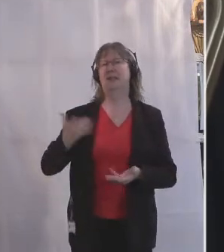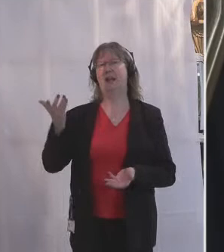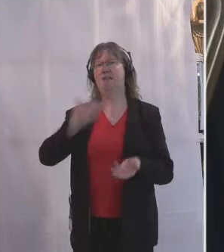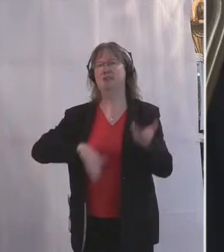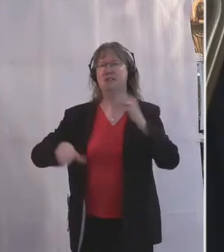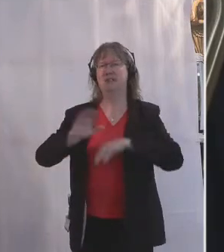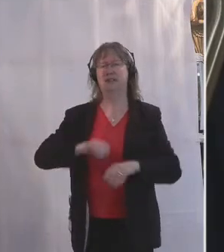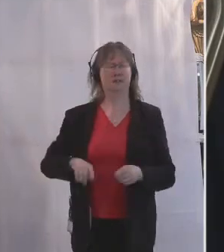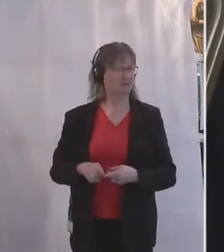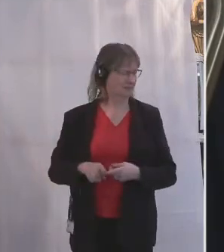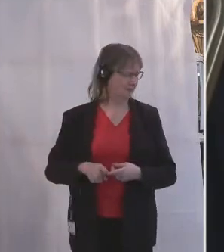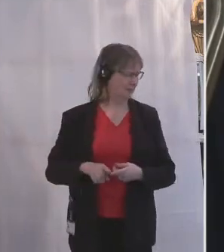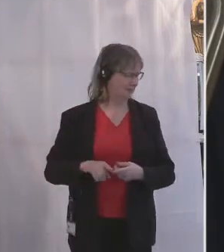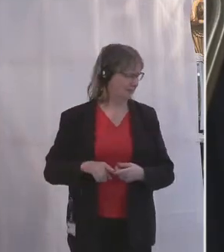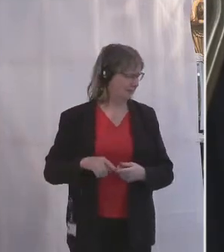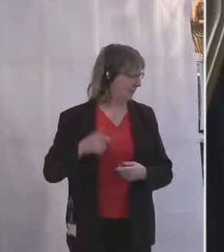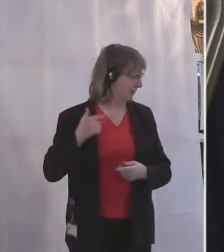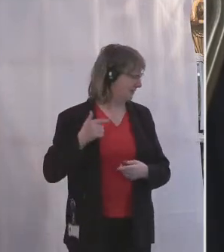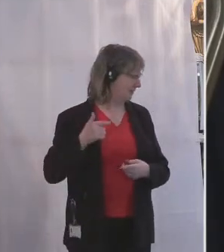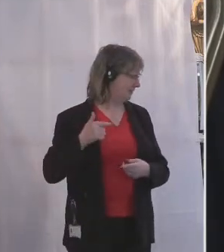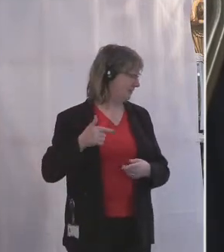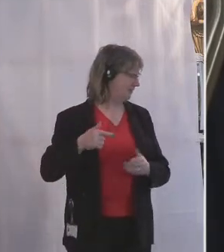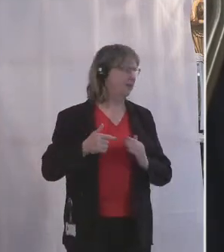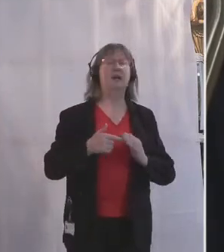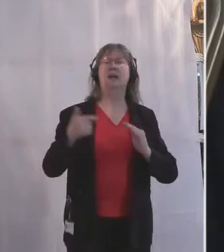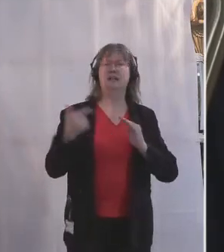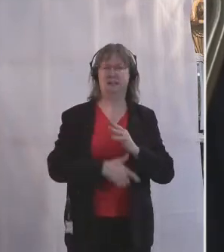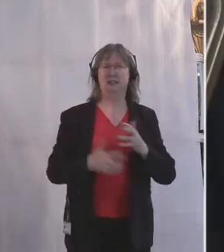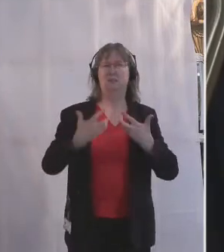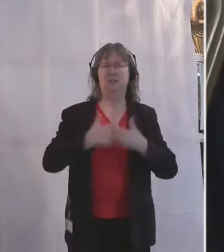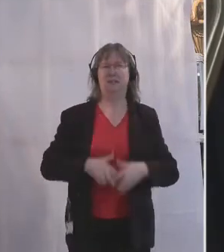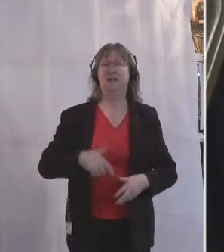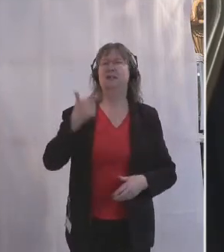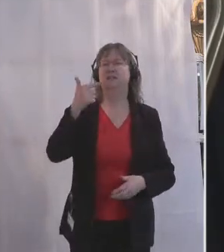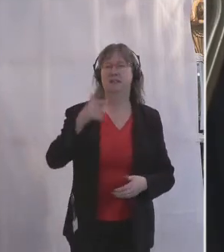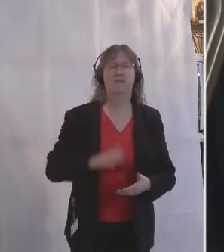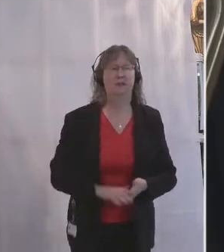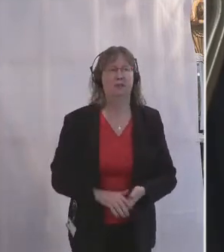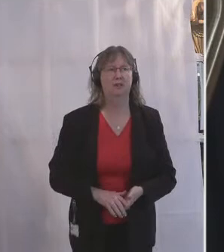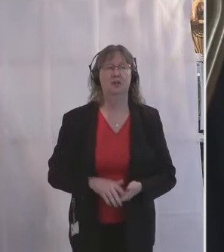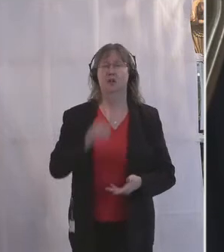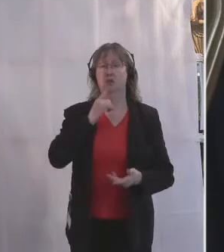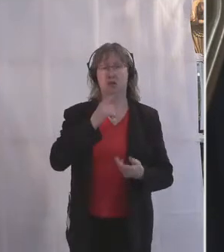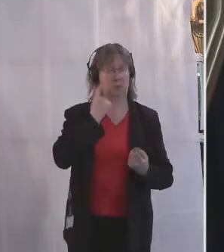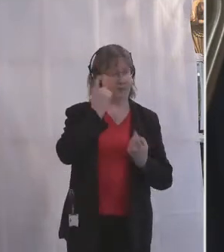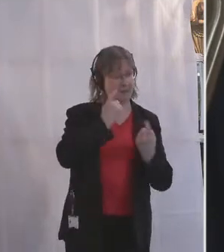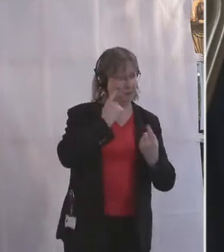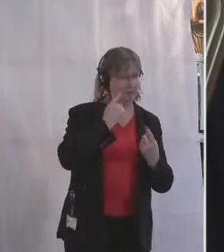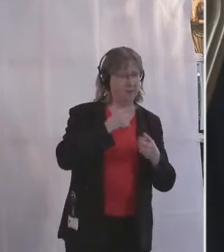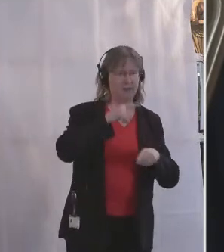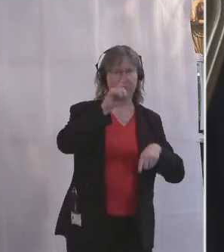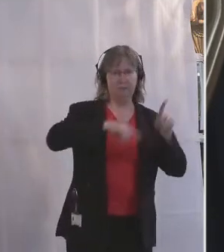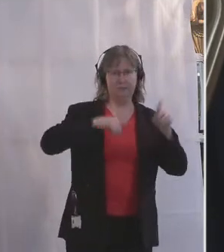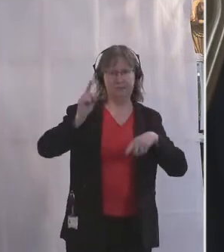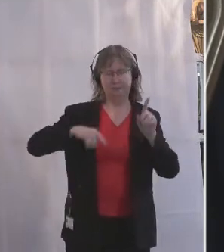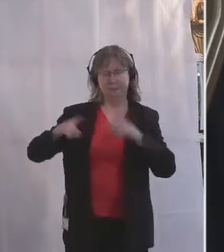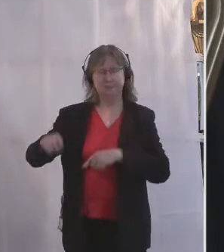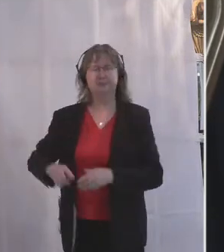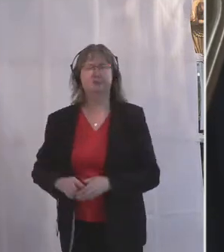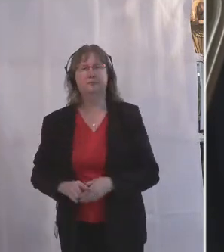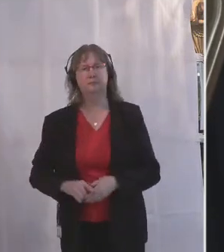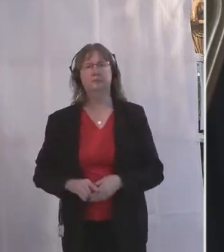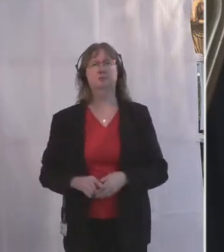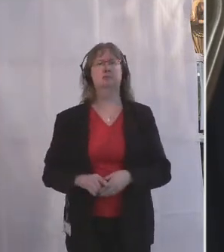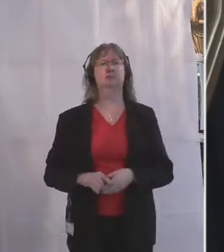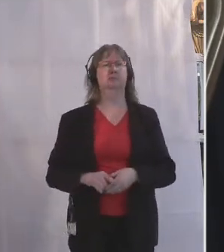in deep tech. And very much within that, looking at the diversity agenda through what we do. And